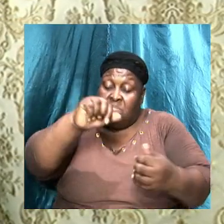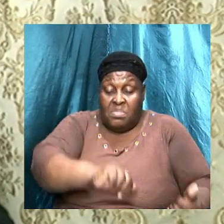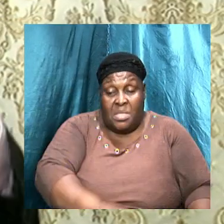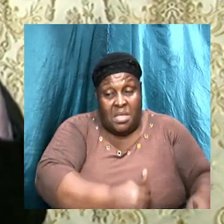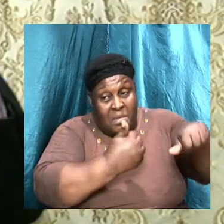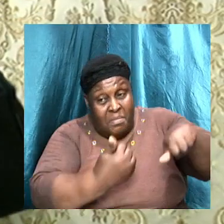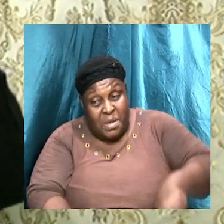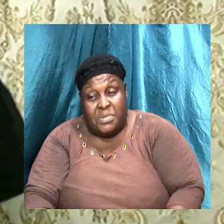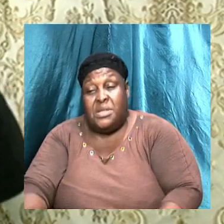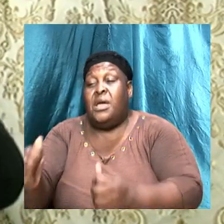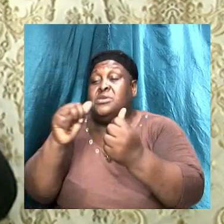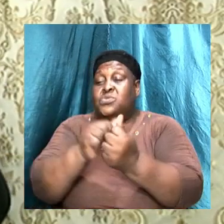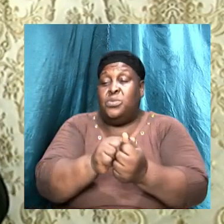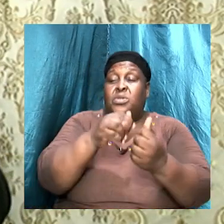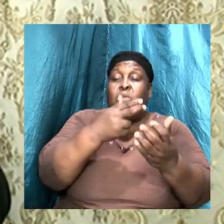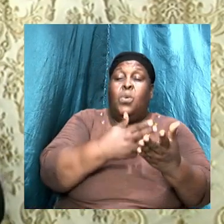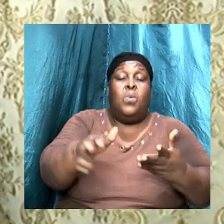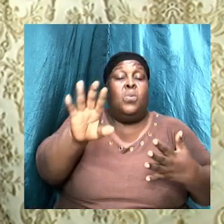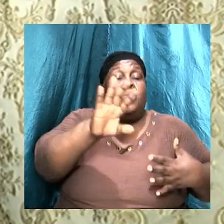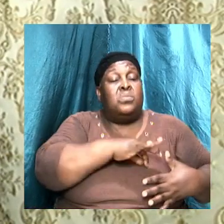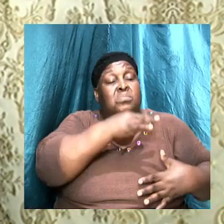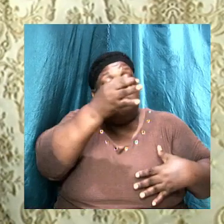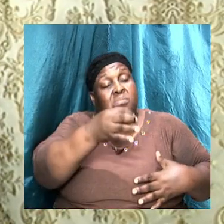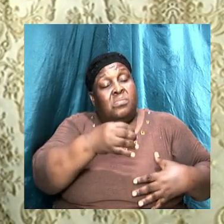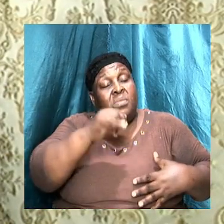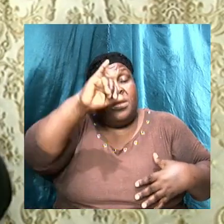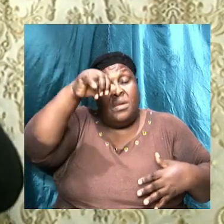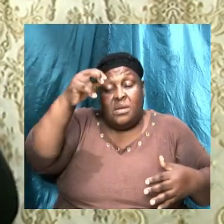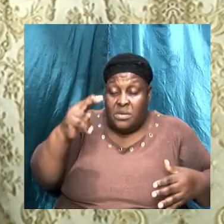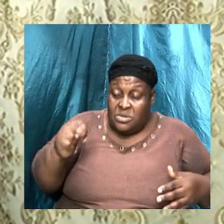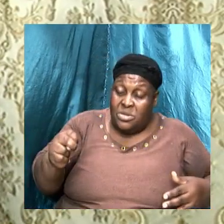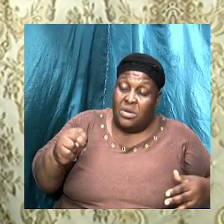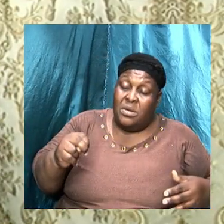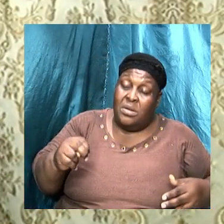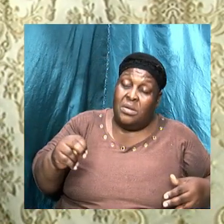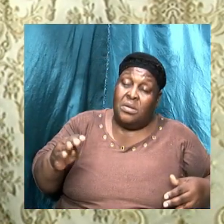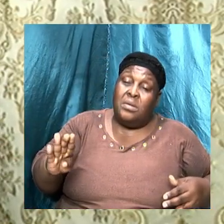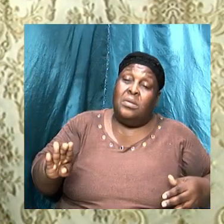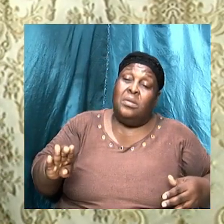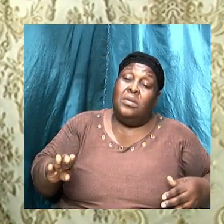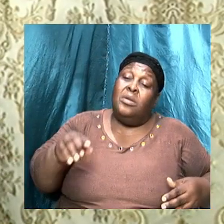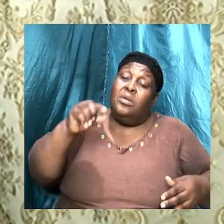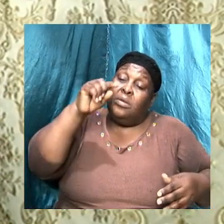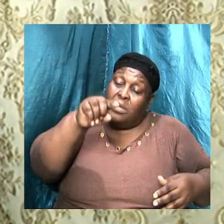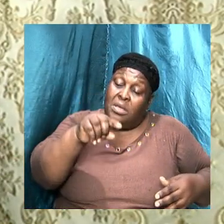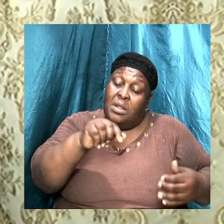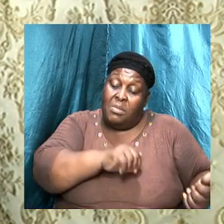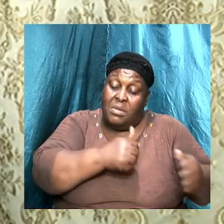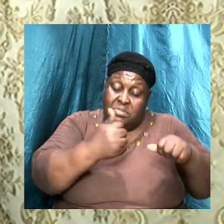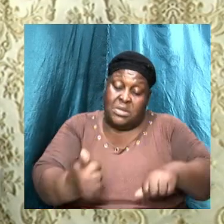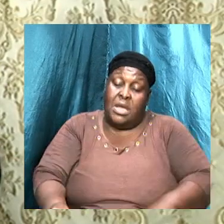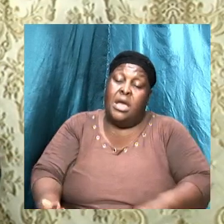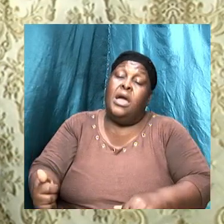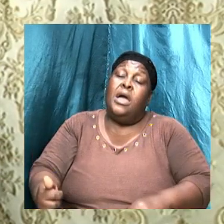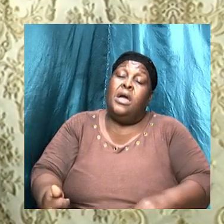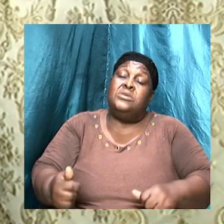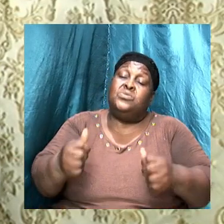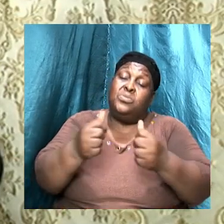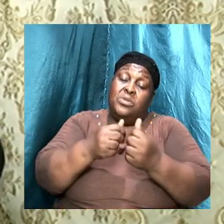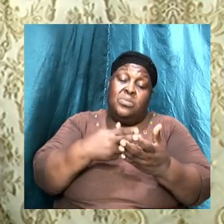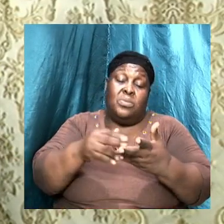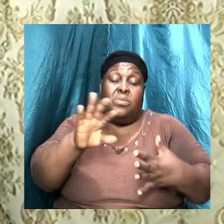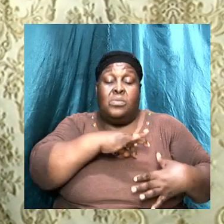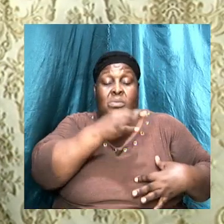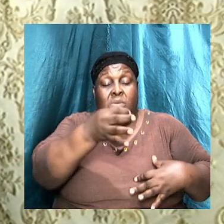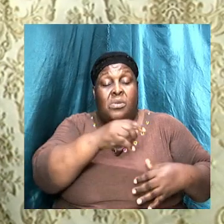So when we talk about baptism, because John the Baptist said, he will baptize you with the Holy Ghost and fire. So when we talk about